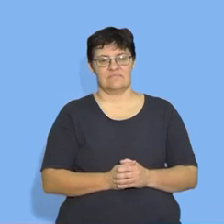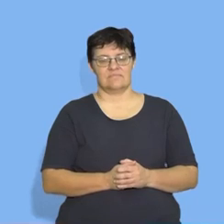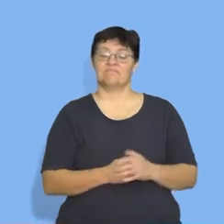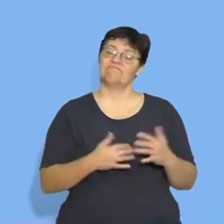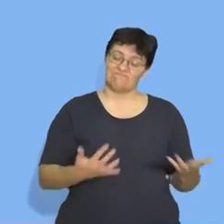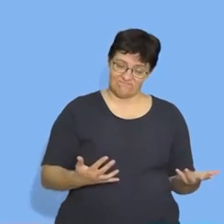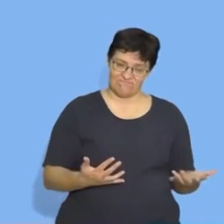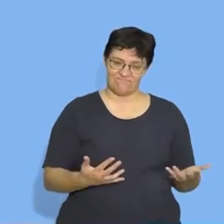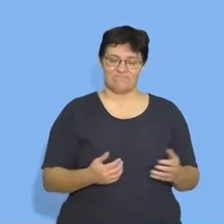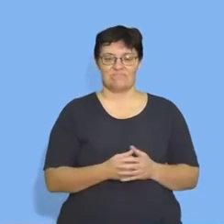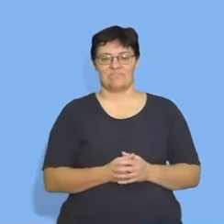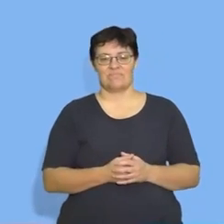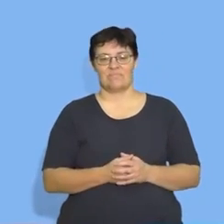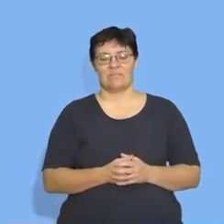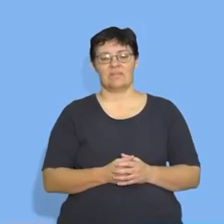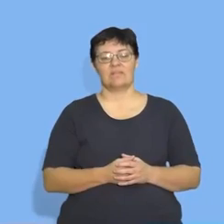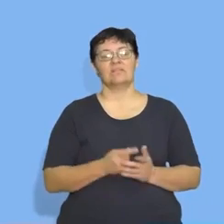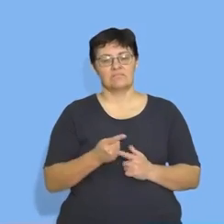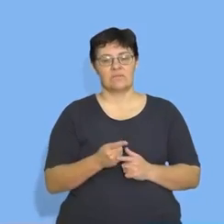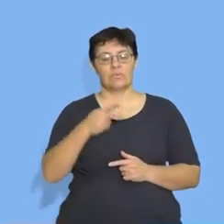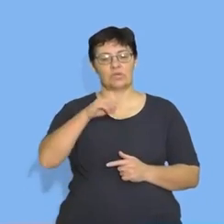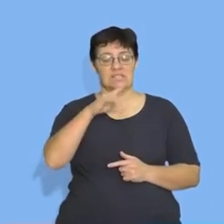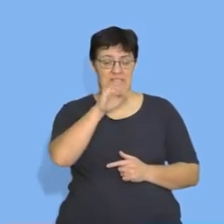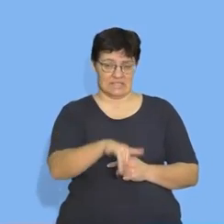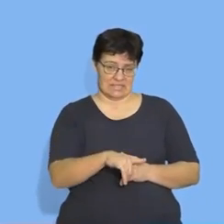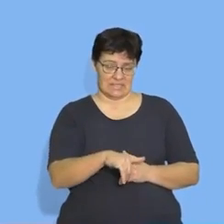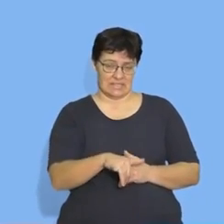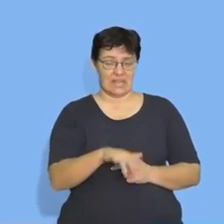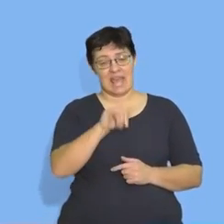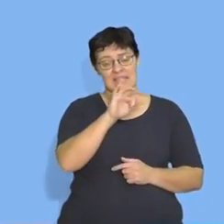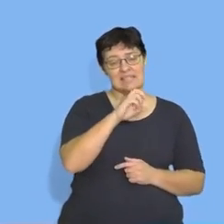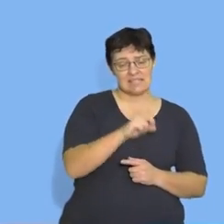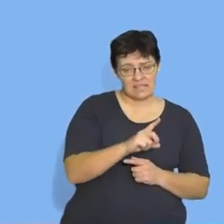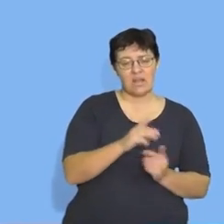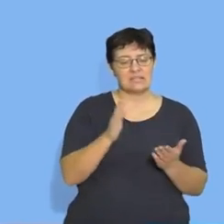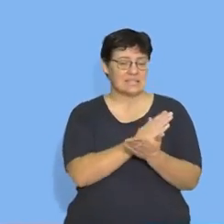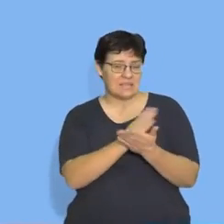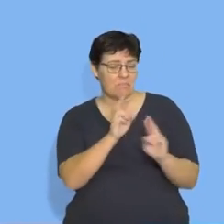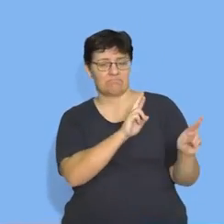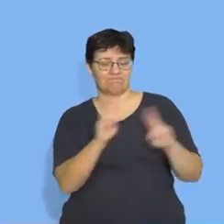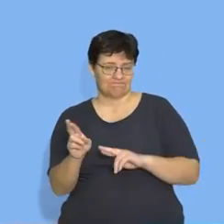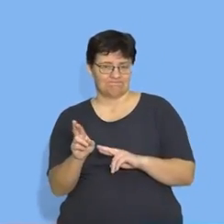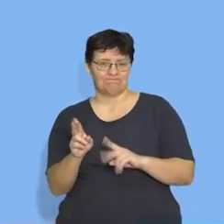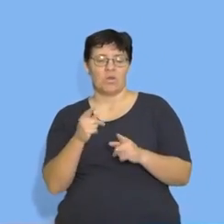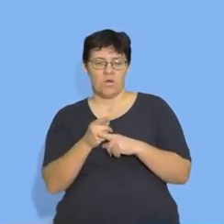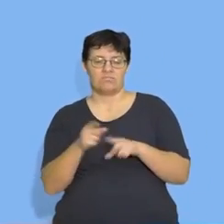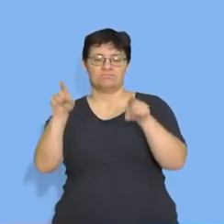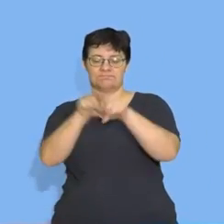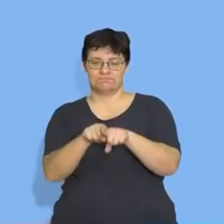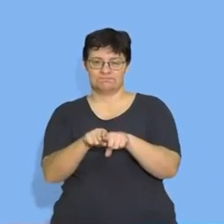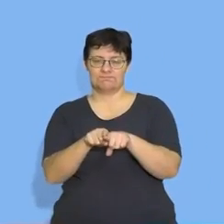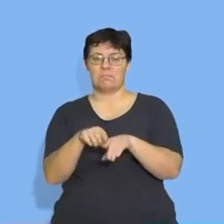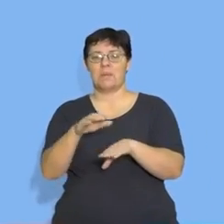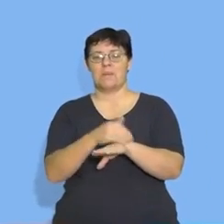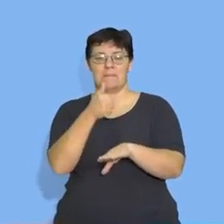far as, you know, the proticity of an acid and also some of the reactions in terms of the conjugate acid-base pairs. So we need